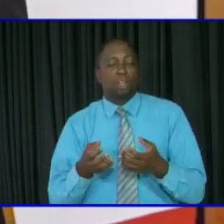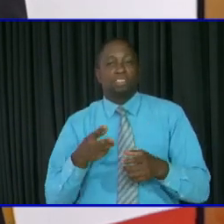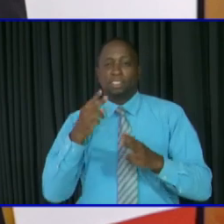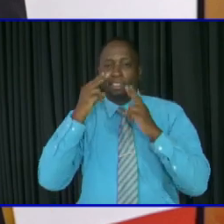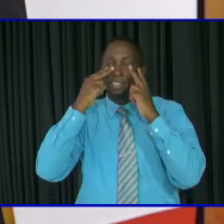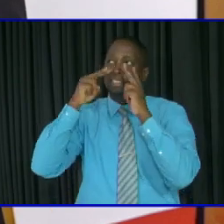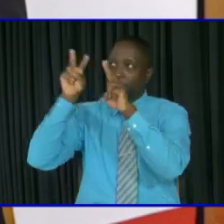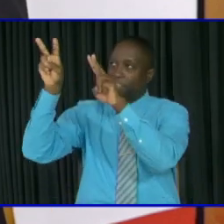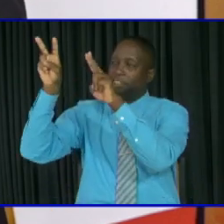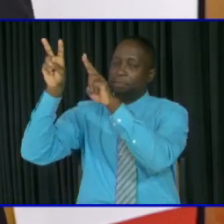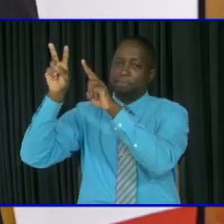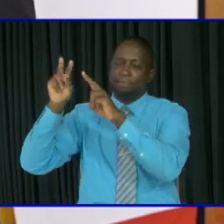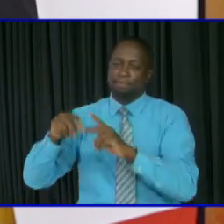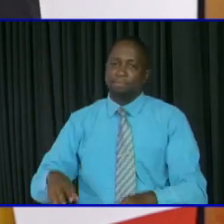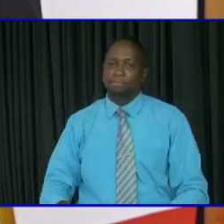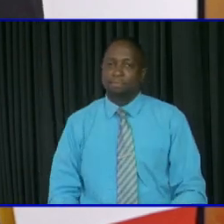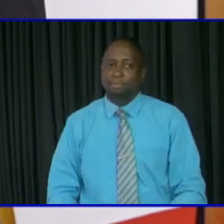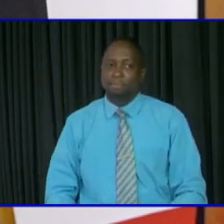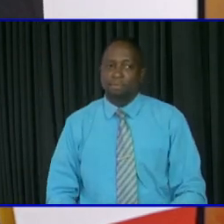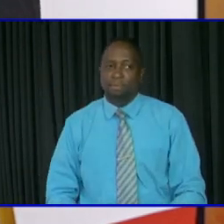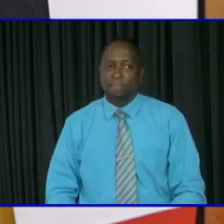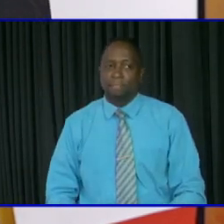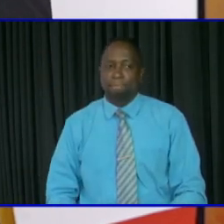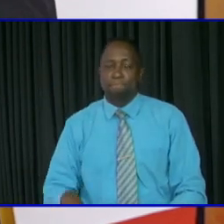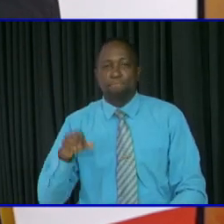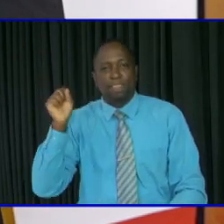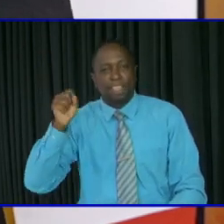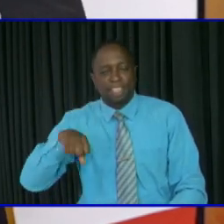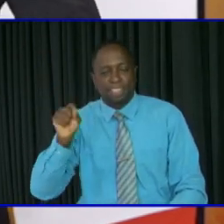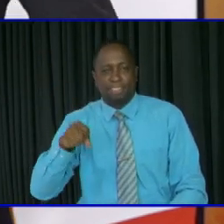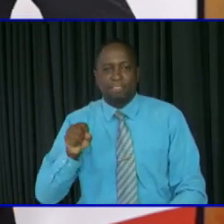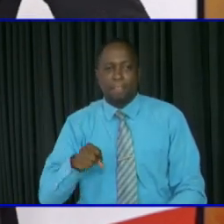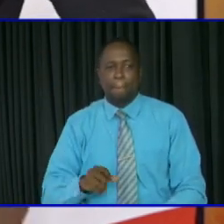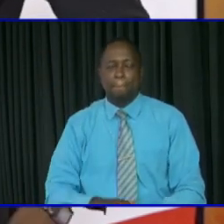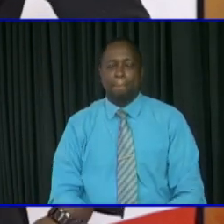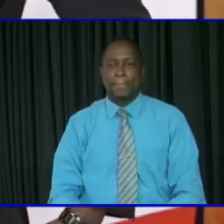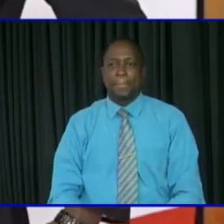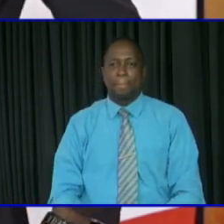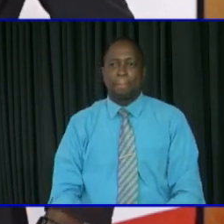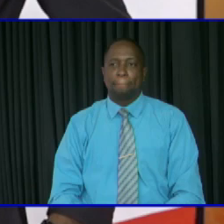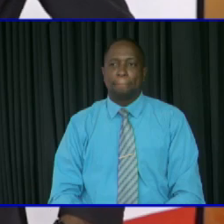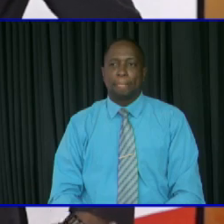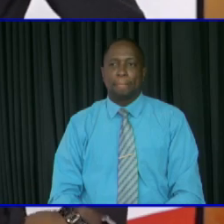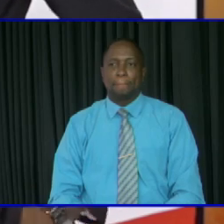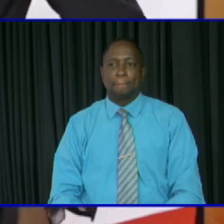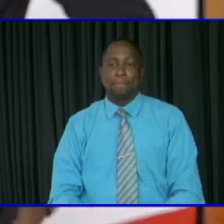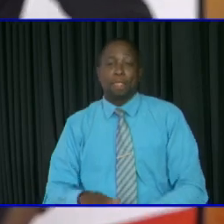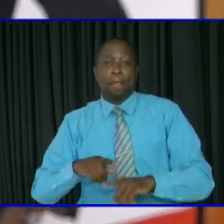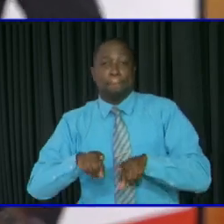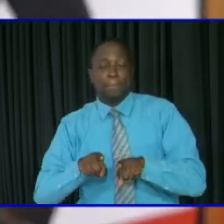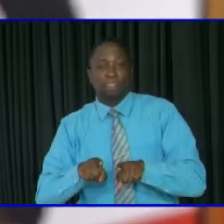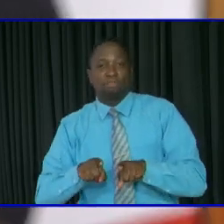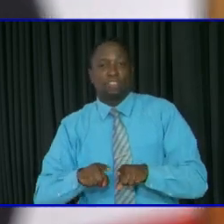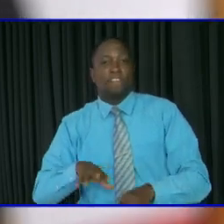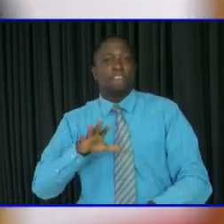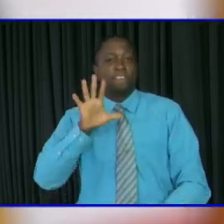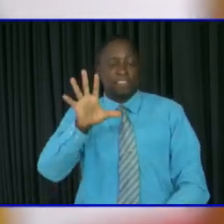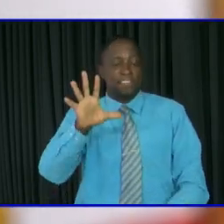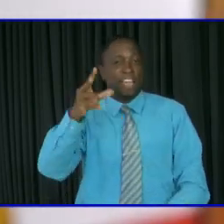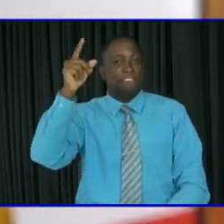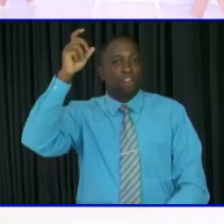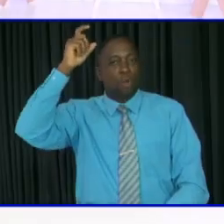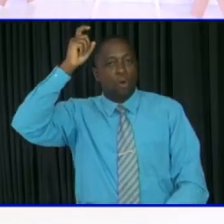bridegroom. Yes, all of them wanted to see the bridegroom, but five of them were